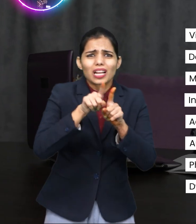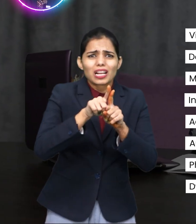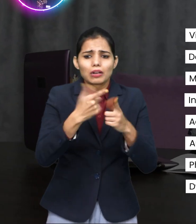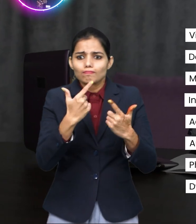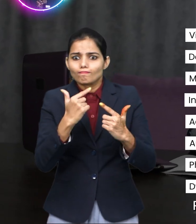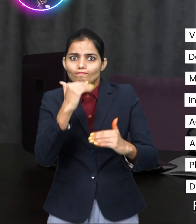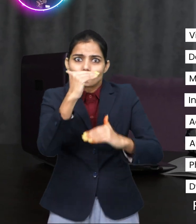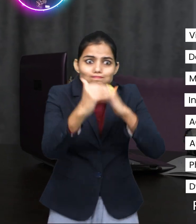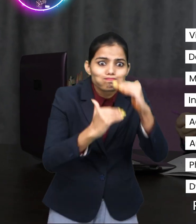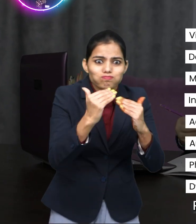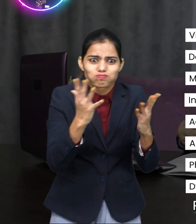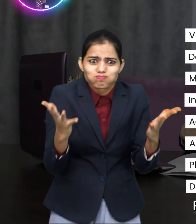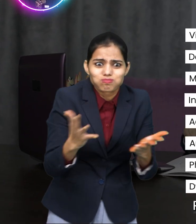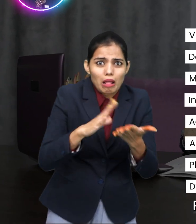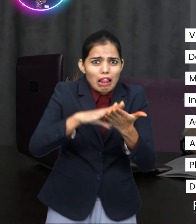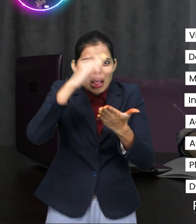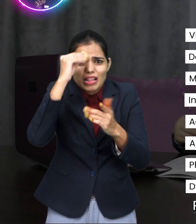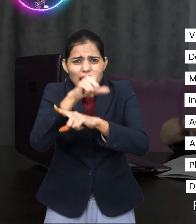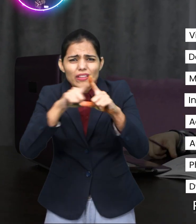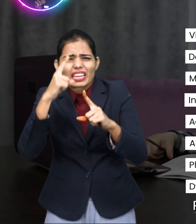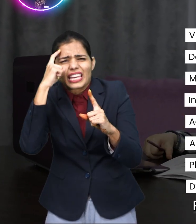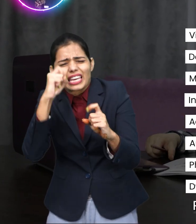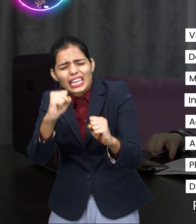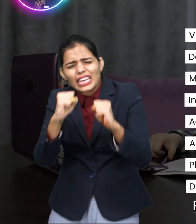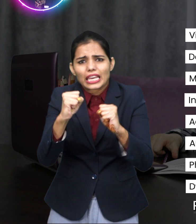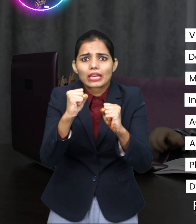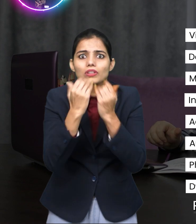dyslexia, reading difficulties.